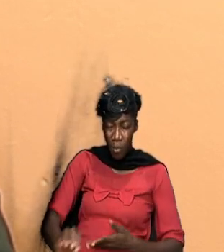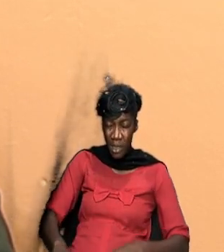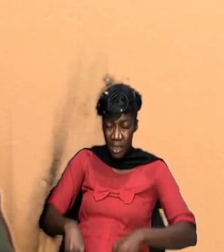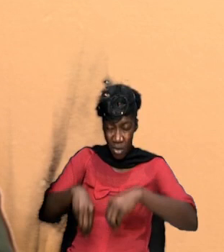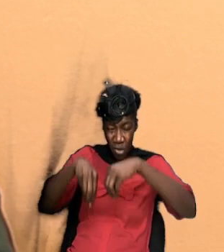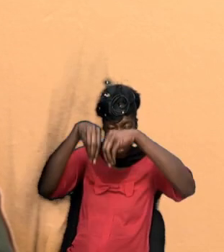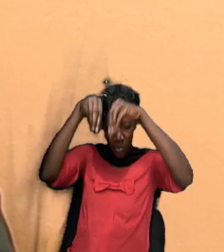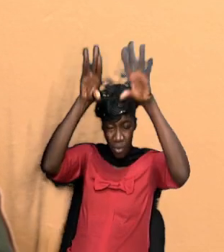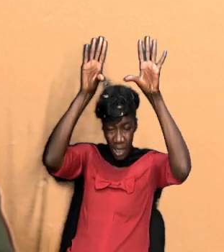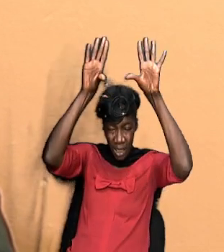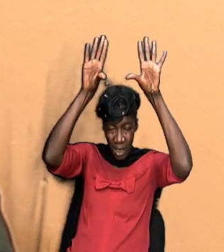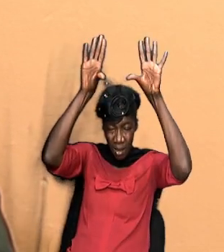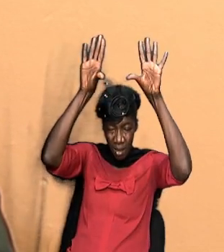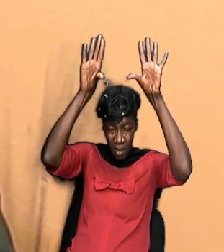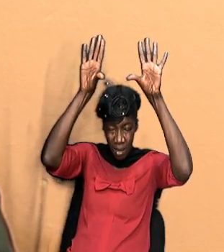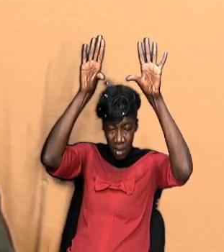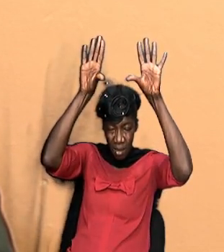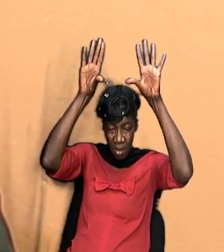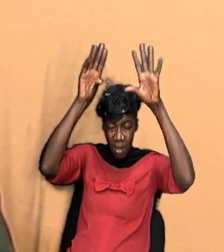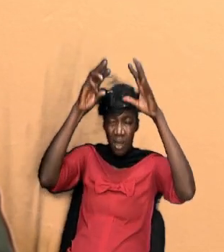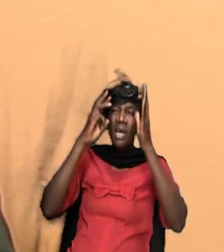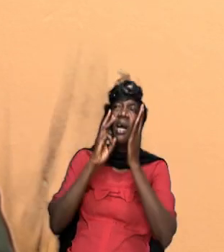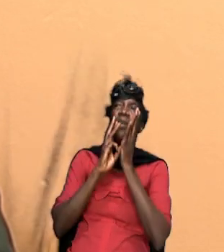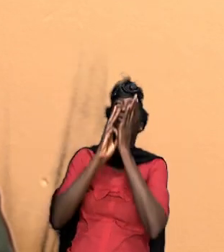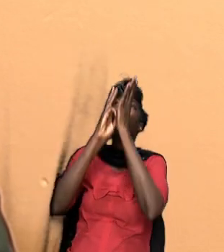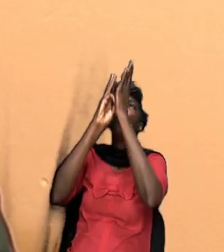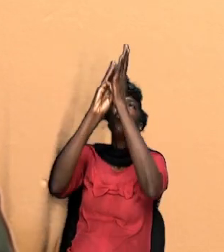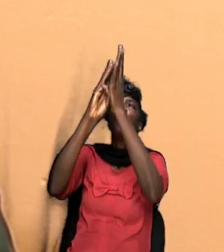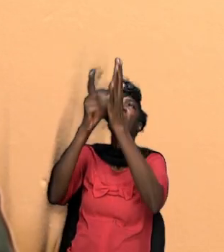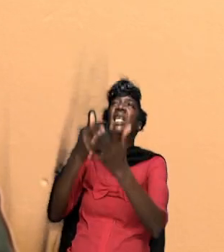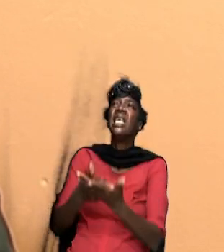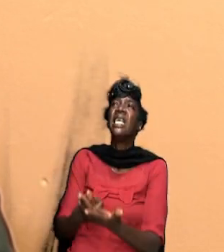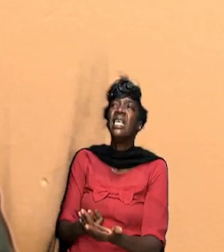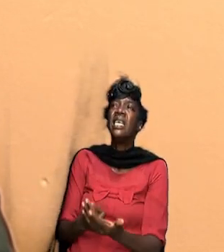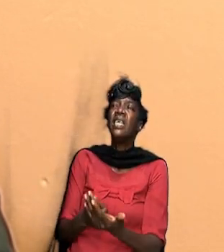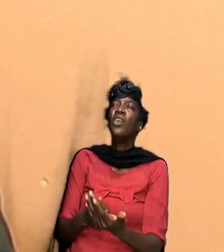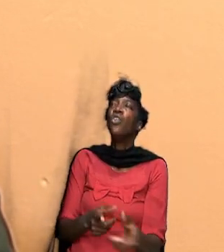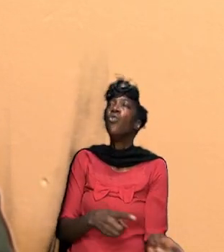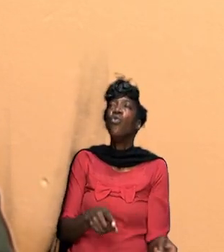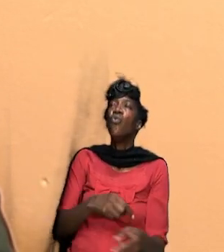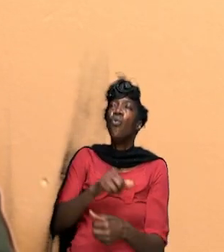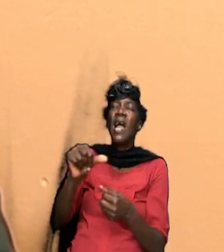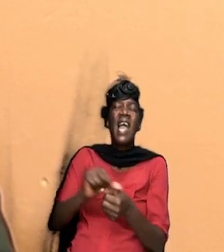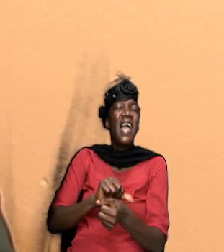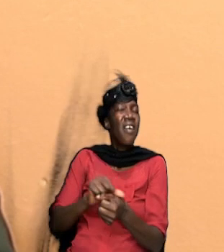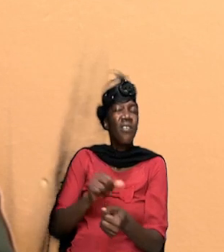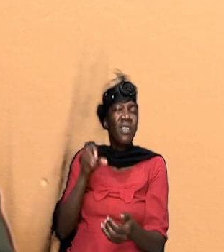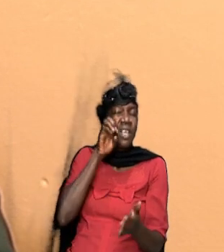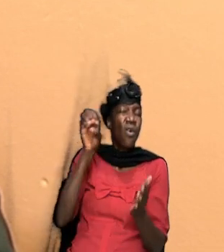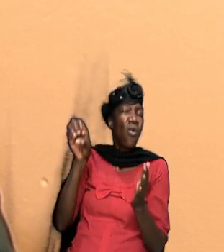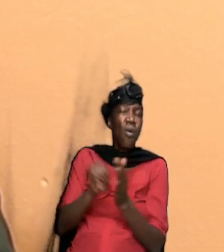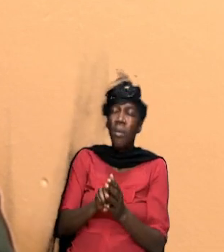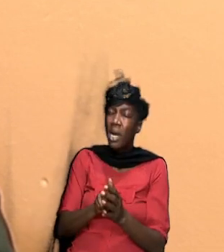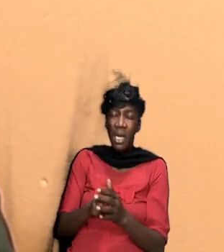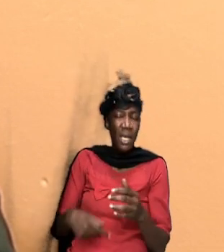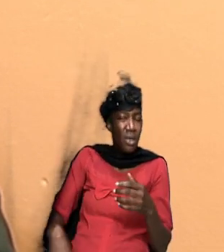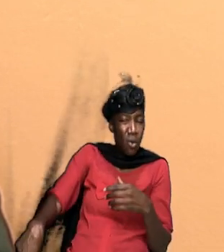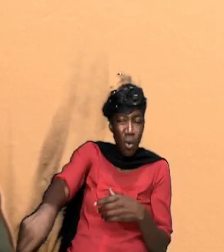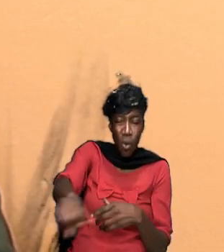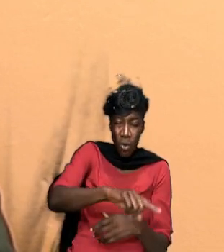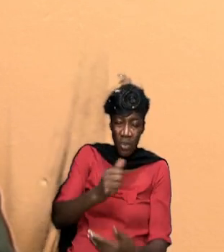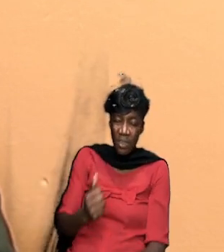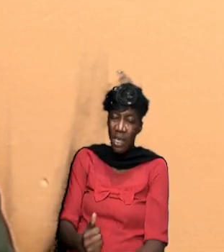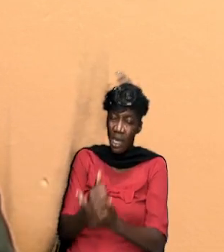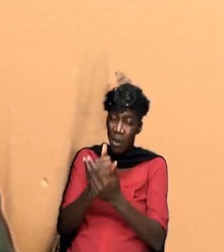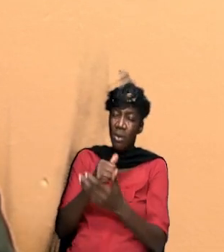you and where we are willing to do all that you command us to do. We ask that you help us to